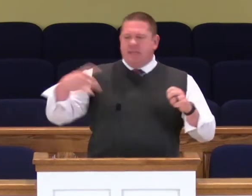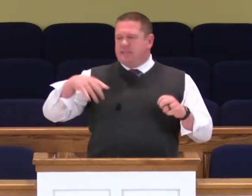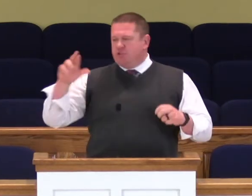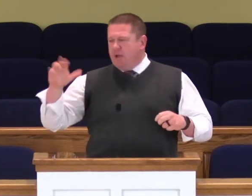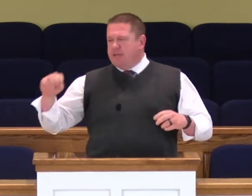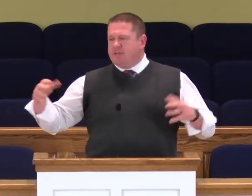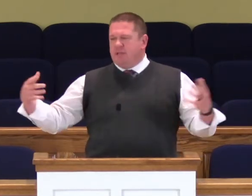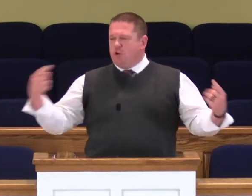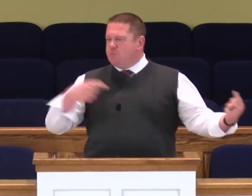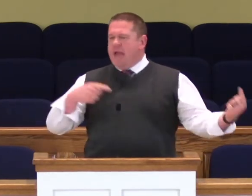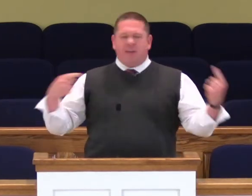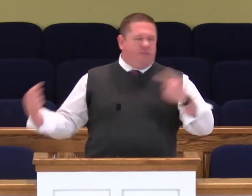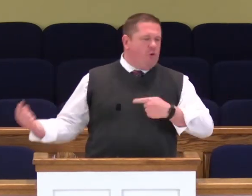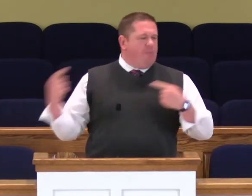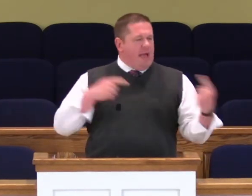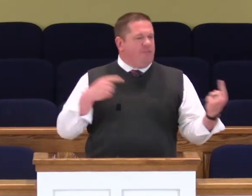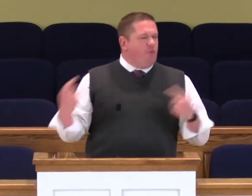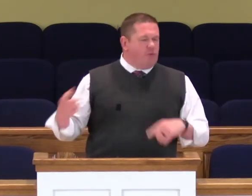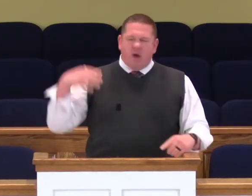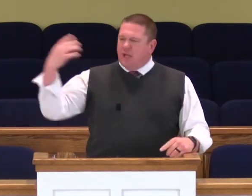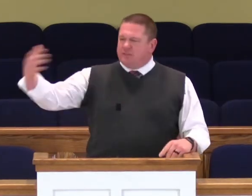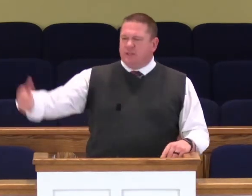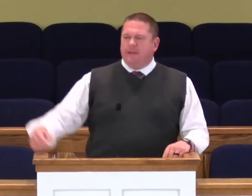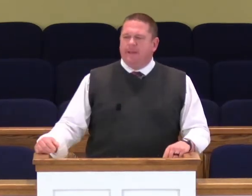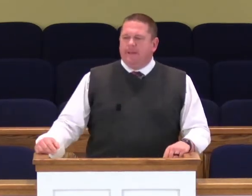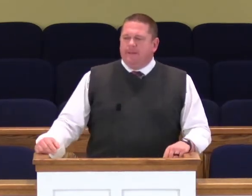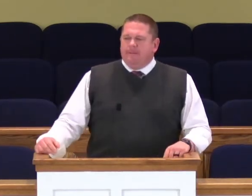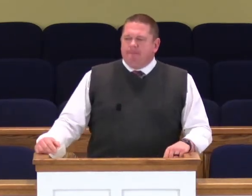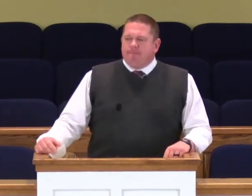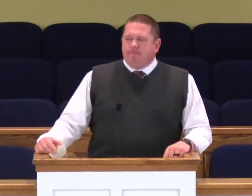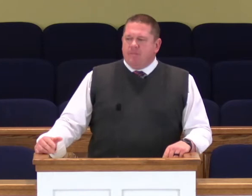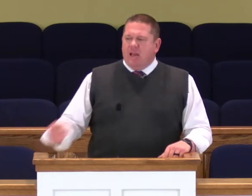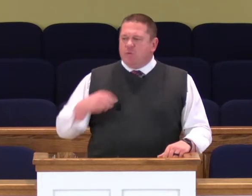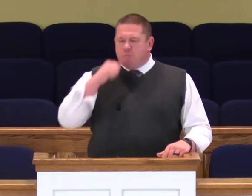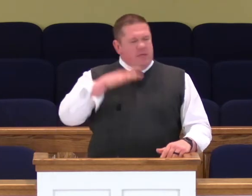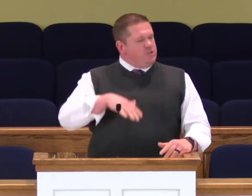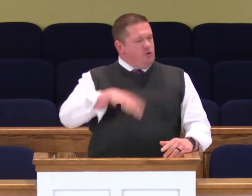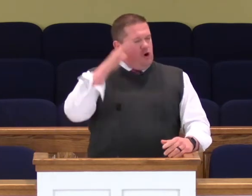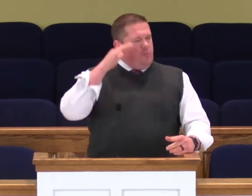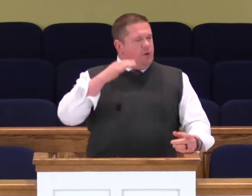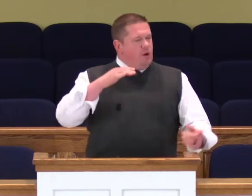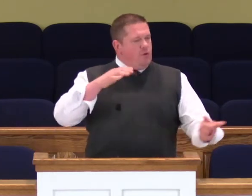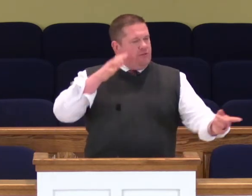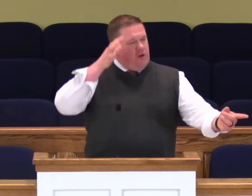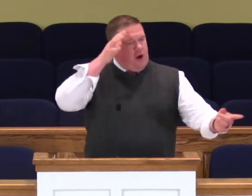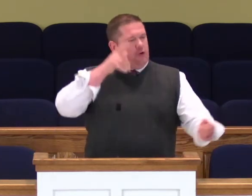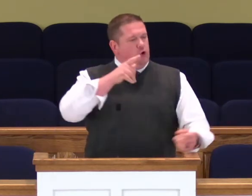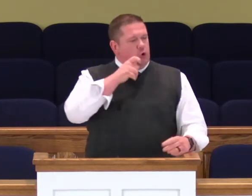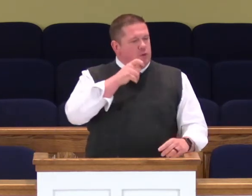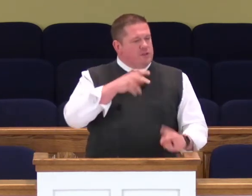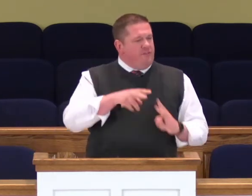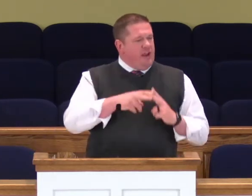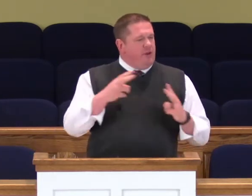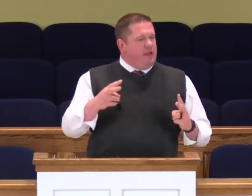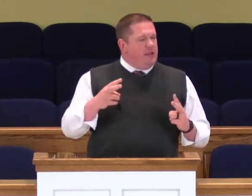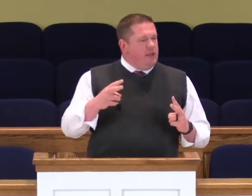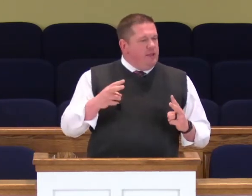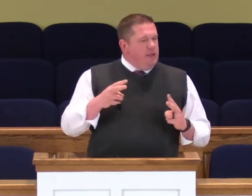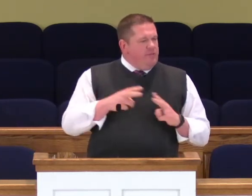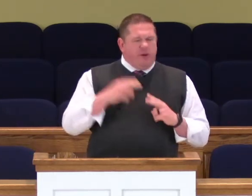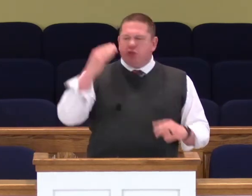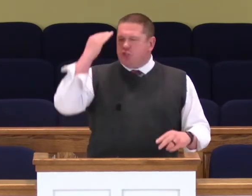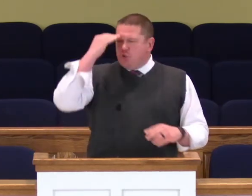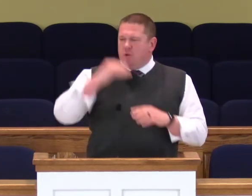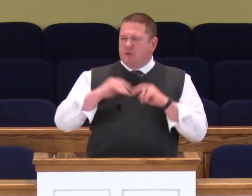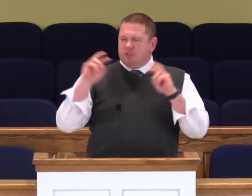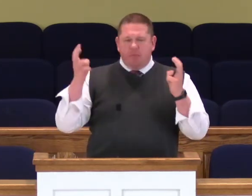race hates this race, and it goes back and forth constantly. And I was blessed to grow up with a father who was a very,